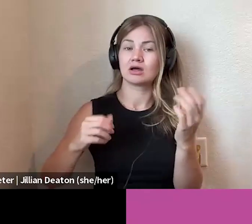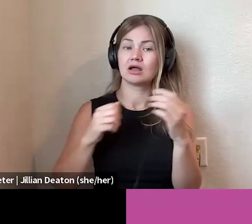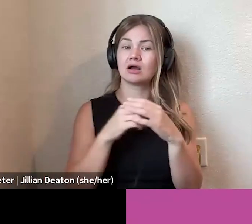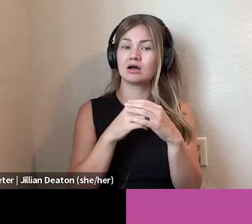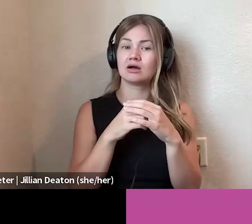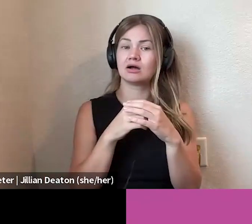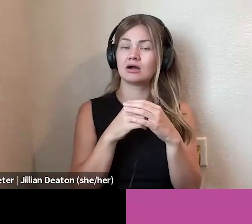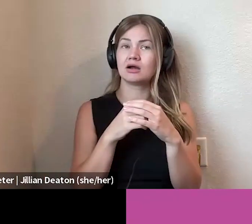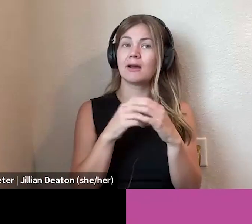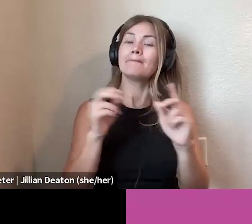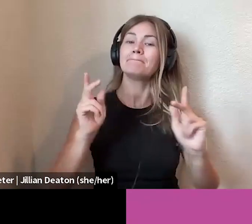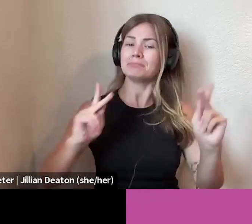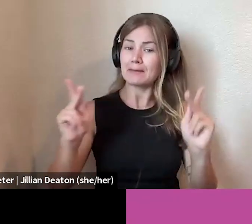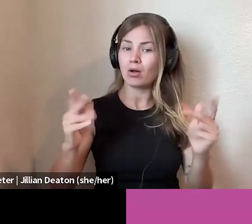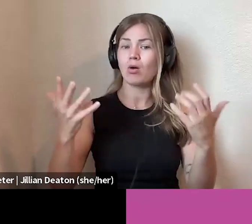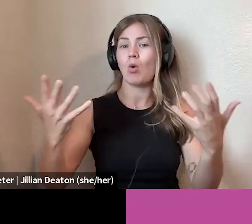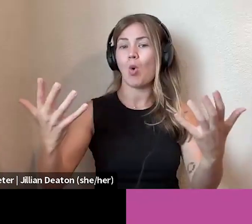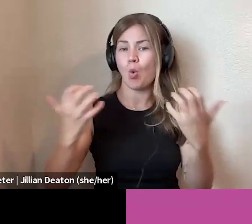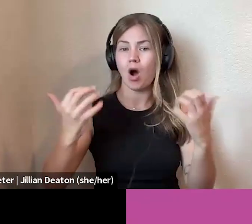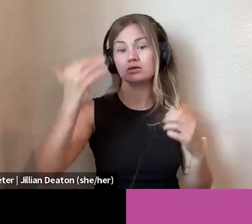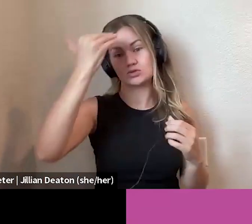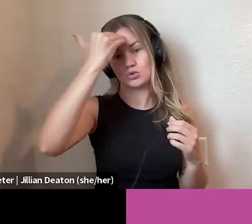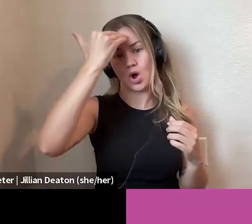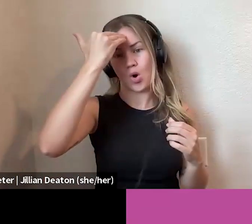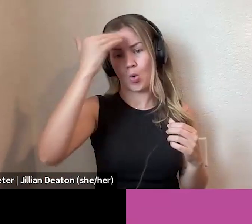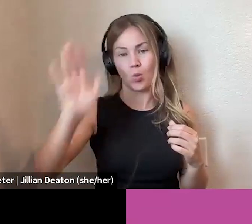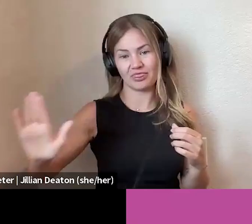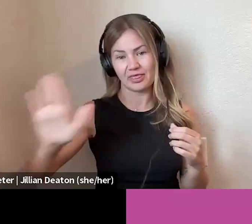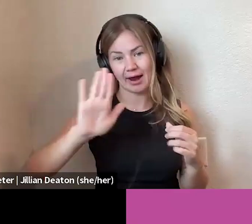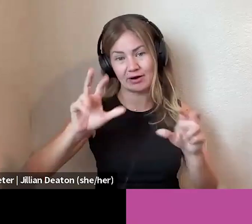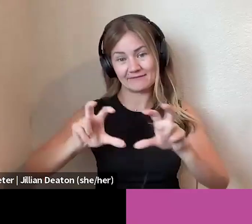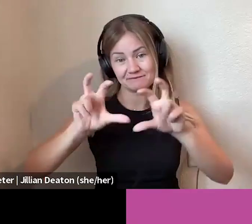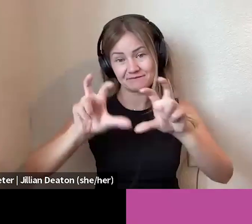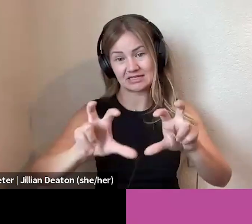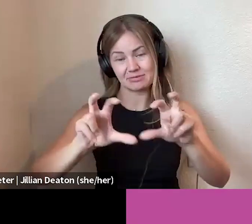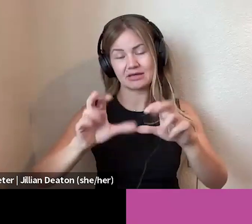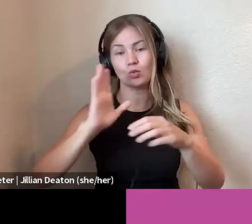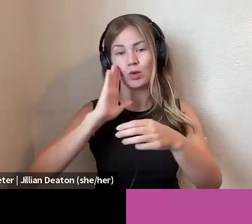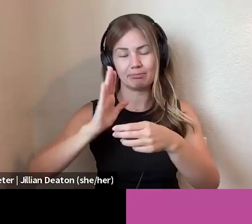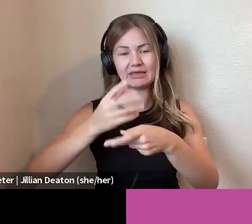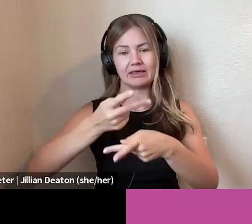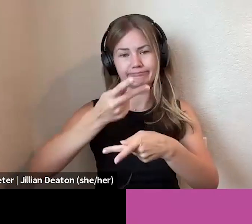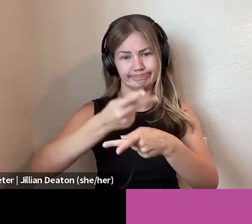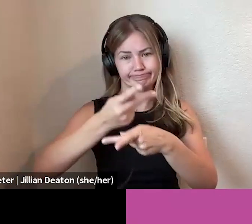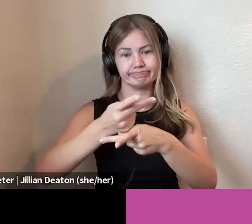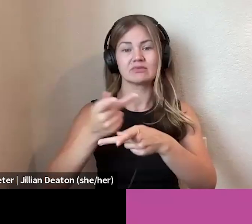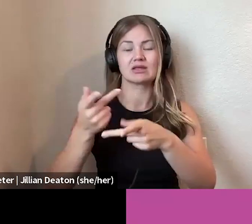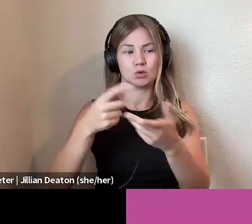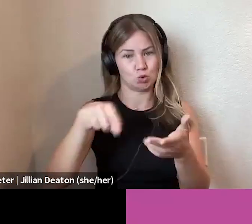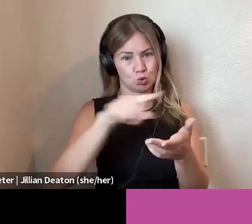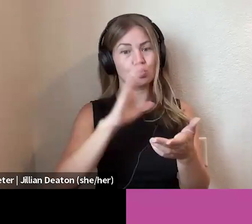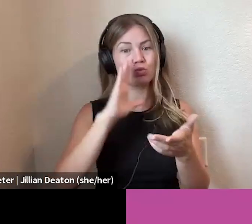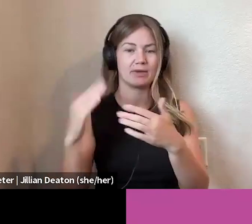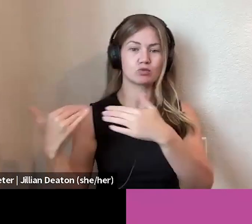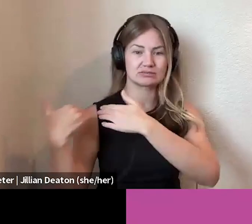individuals, they want to know that their investment will be stewarded well. And so I think there